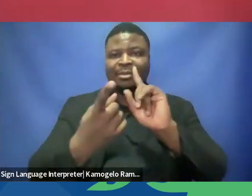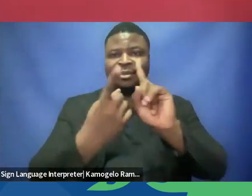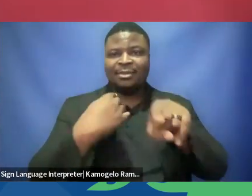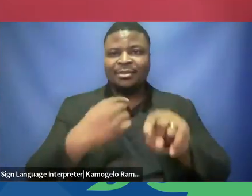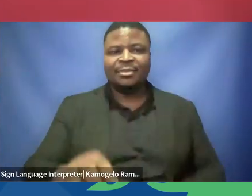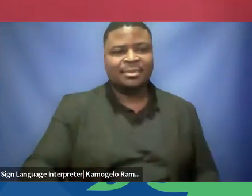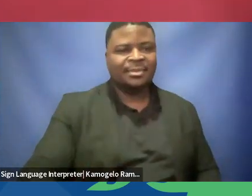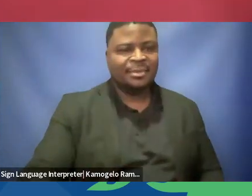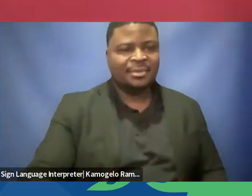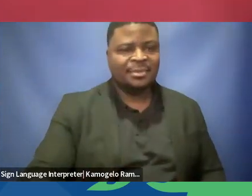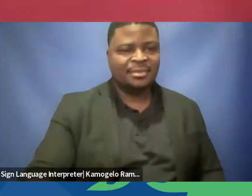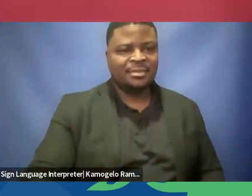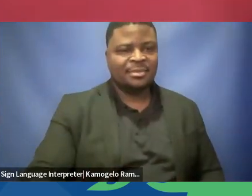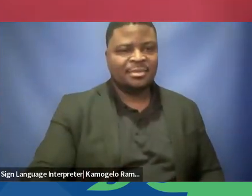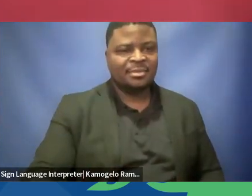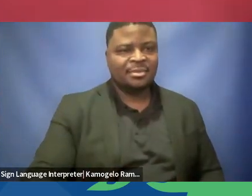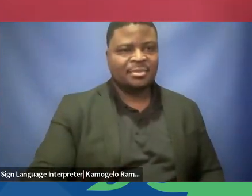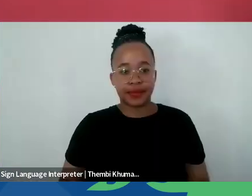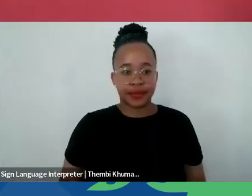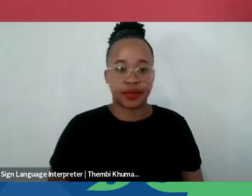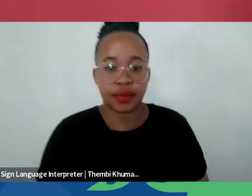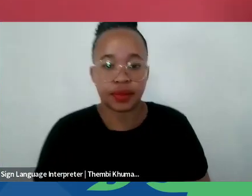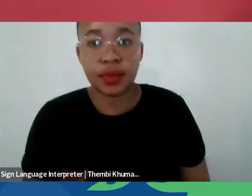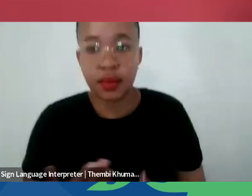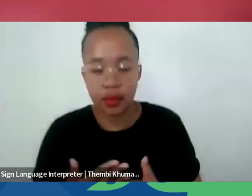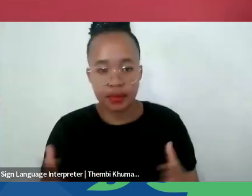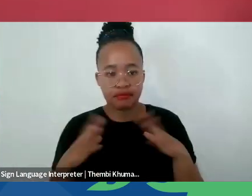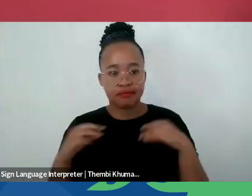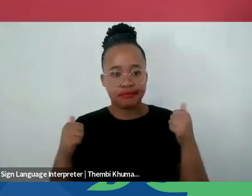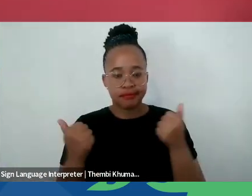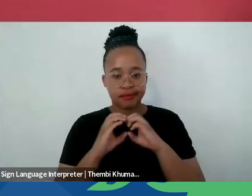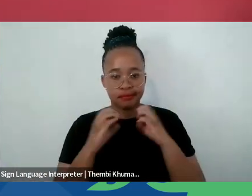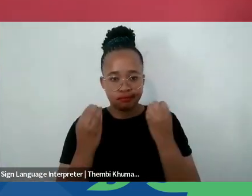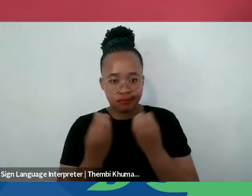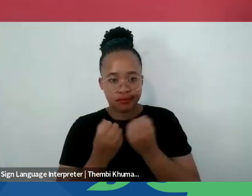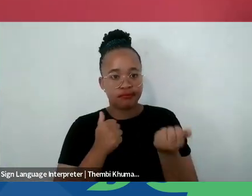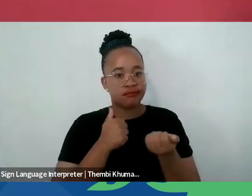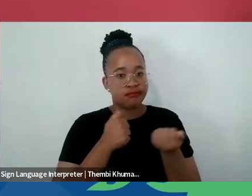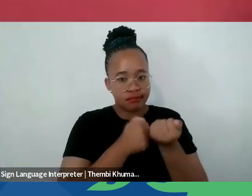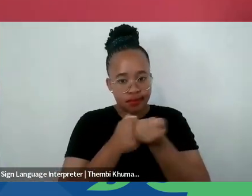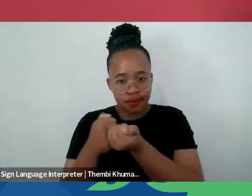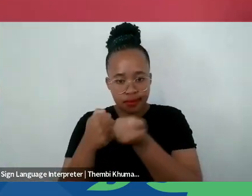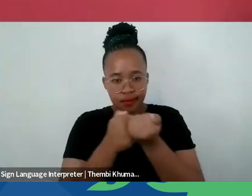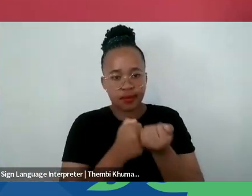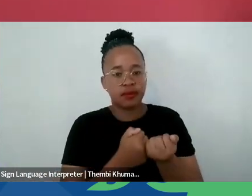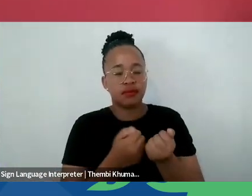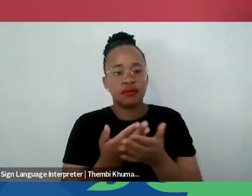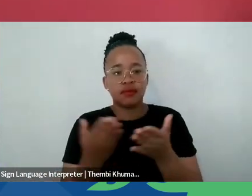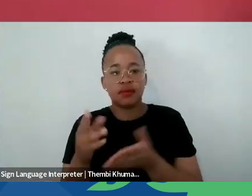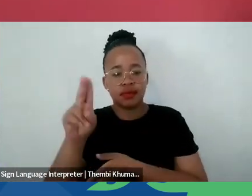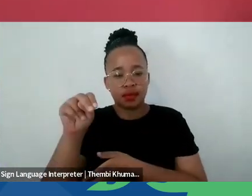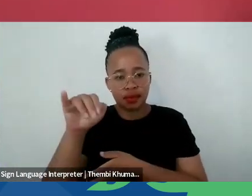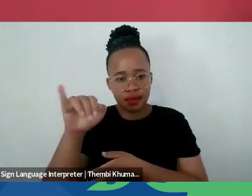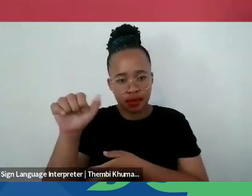There was support from the World Health Organization to do some formative work, which was led by Naeem, with support also of